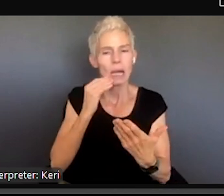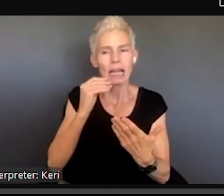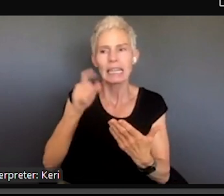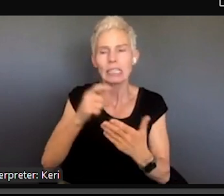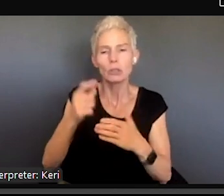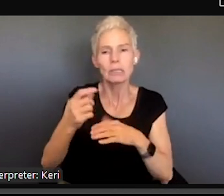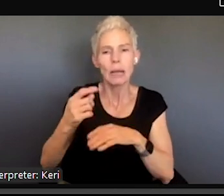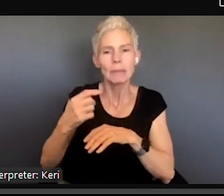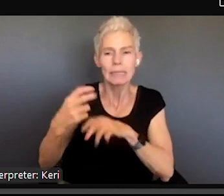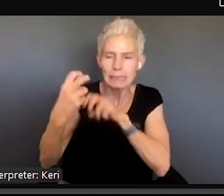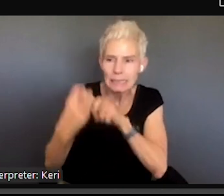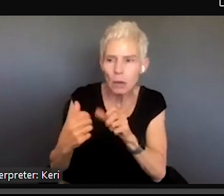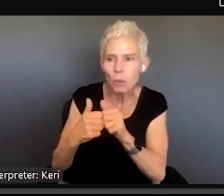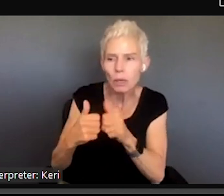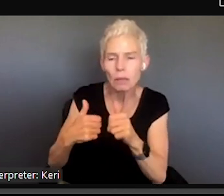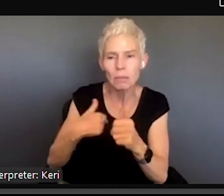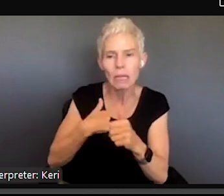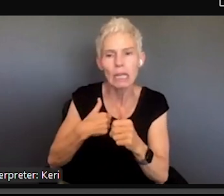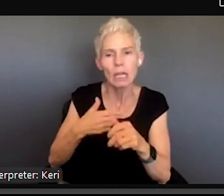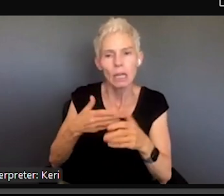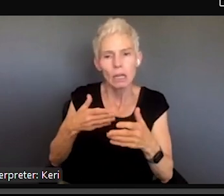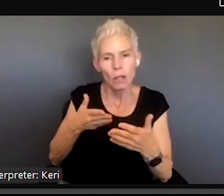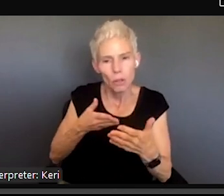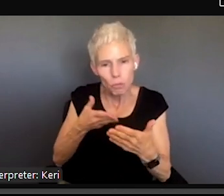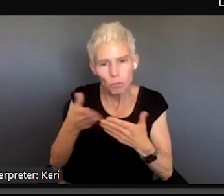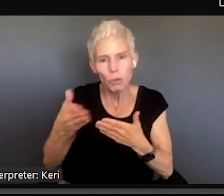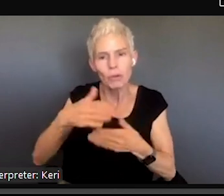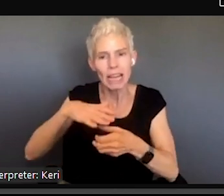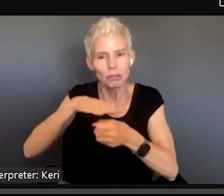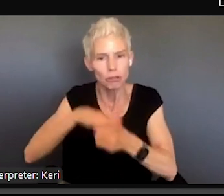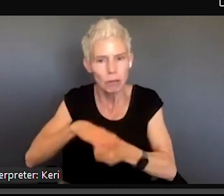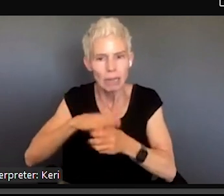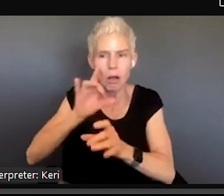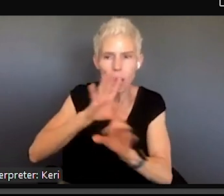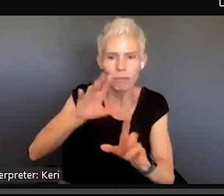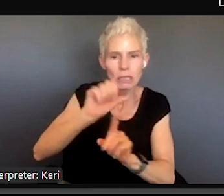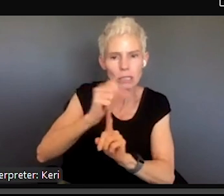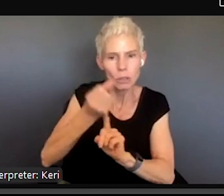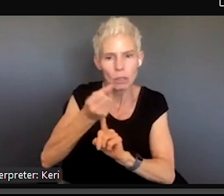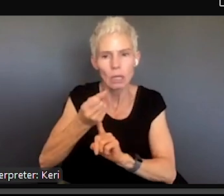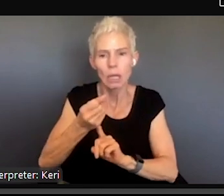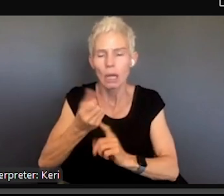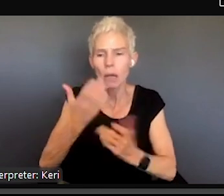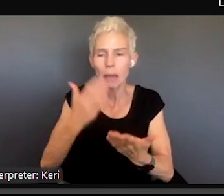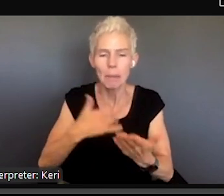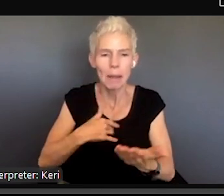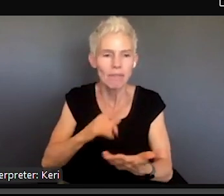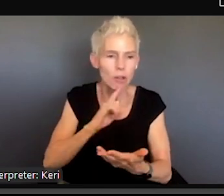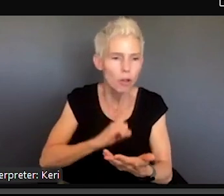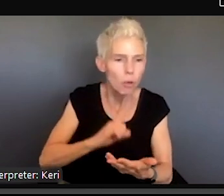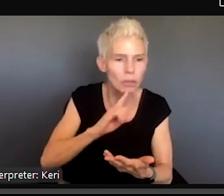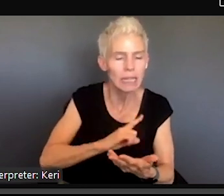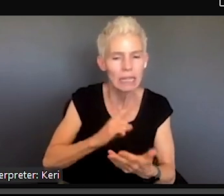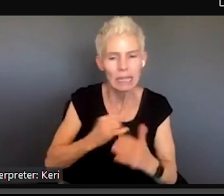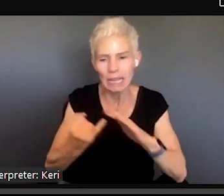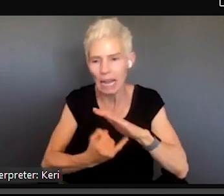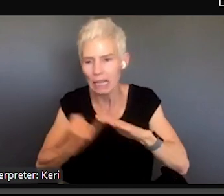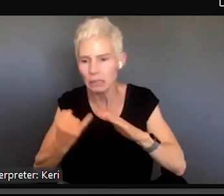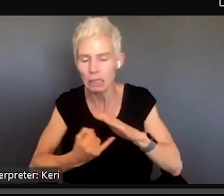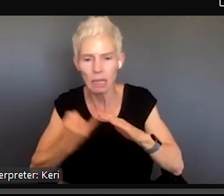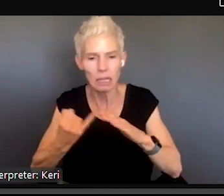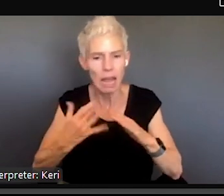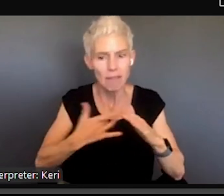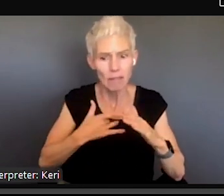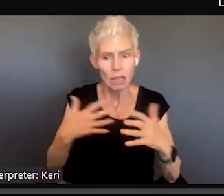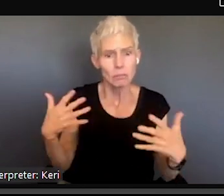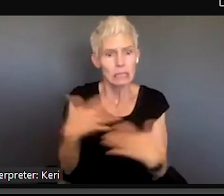me through the distress. With someone who had those shared experiences when I was, lonely, isolated, and genuinely terrified,